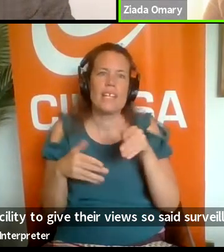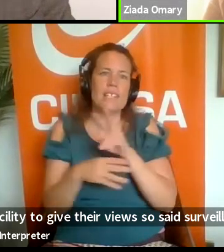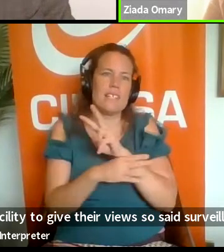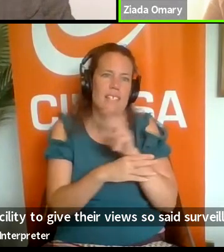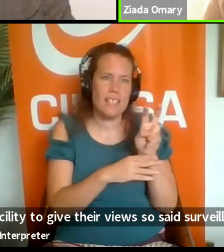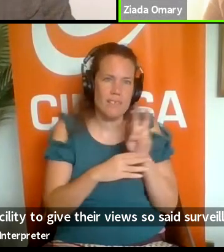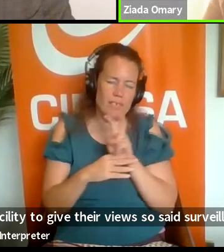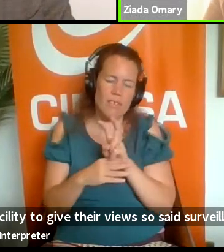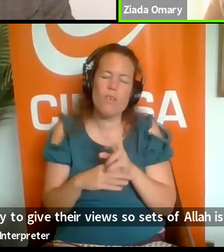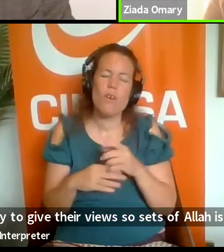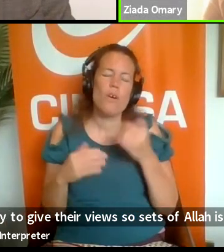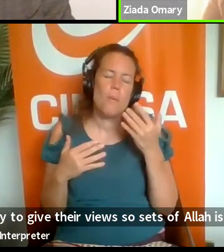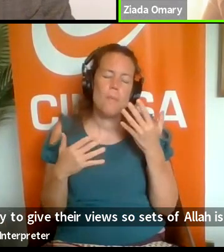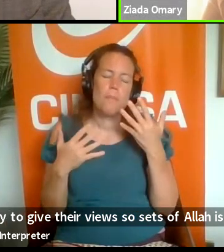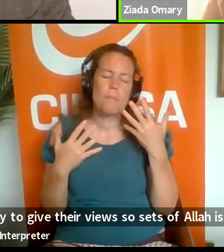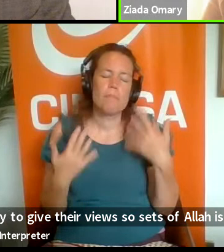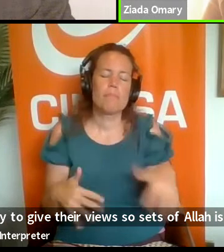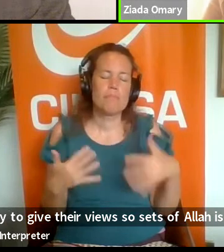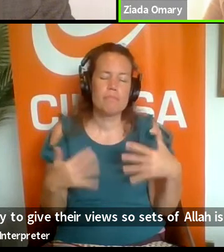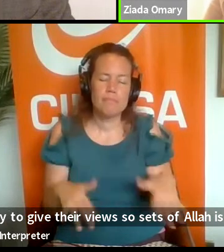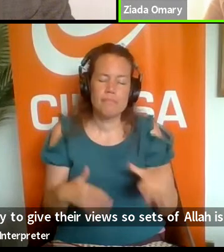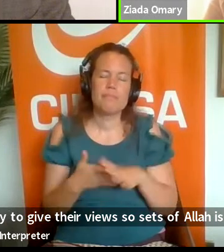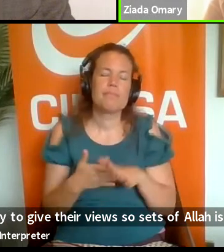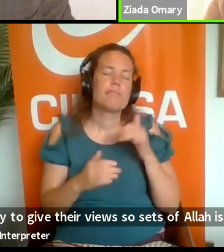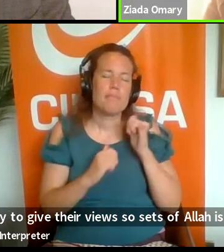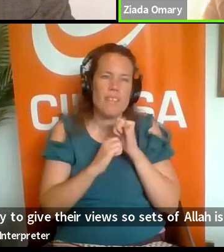greatly affects people's